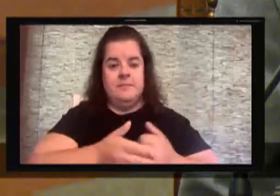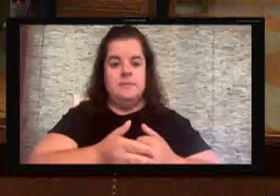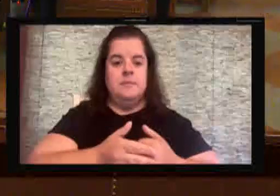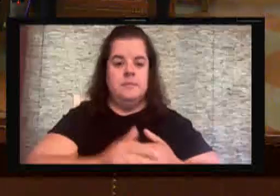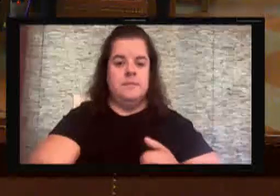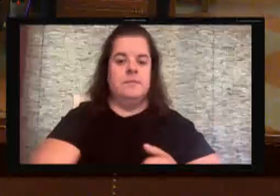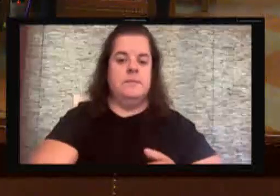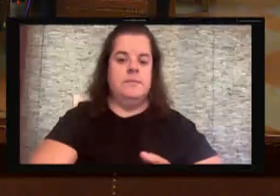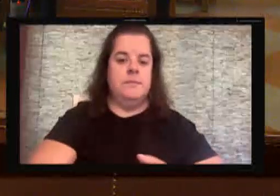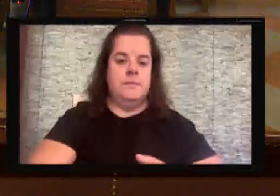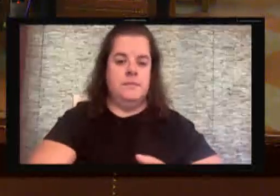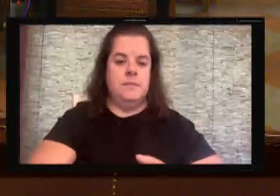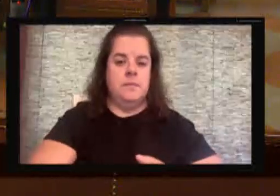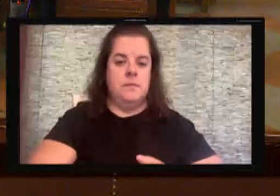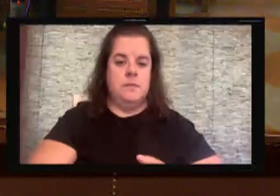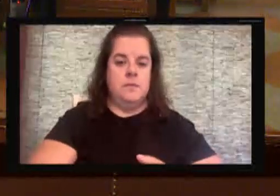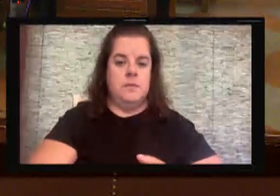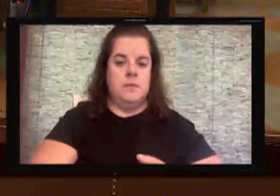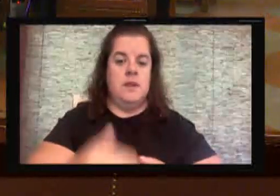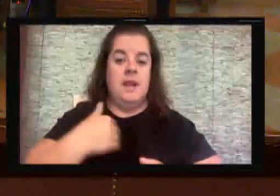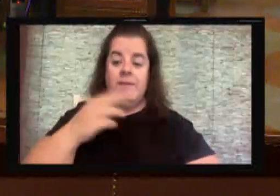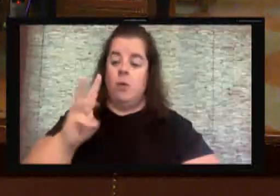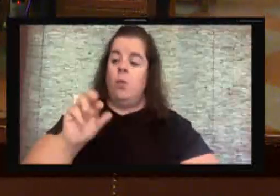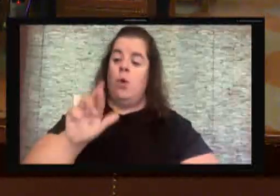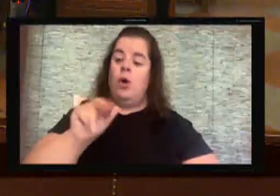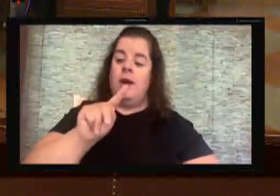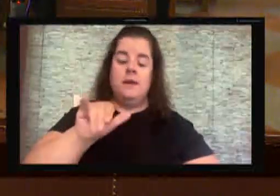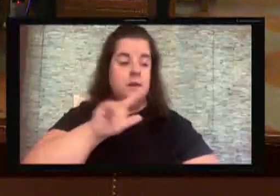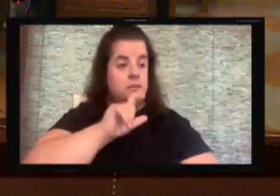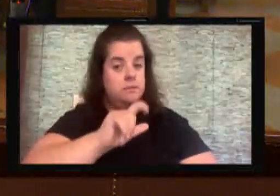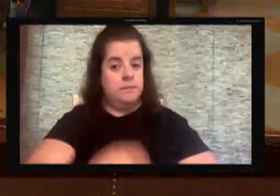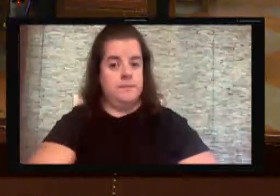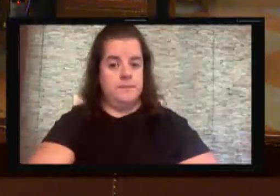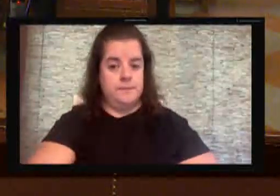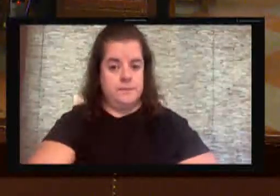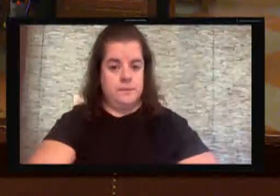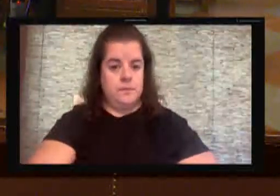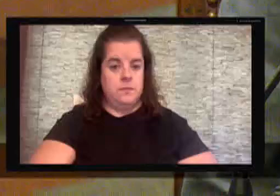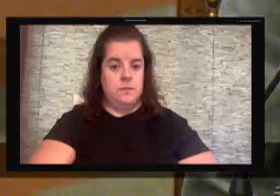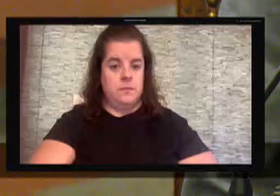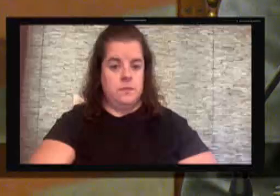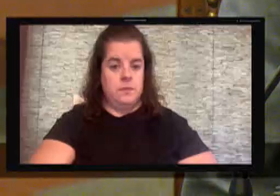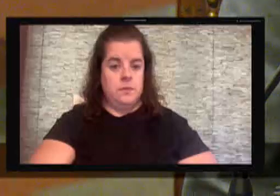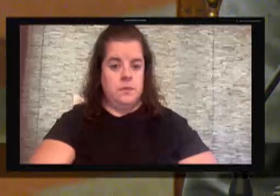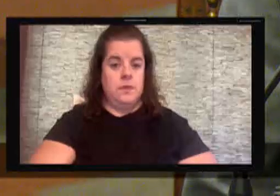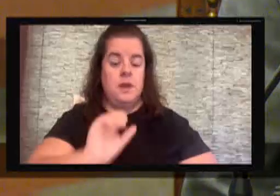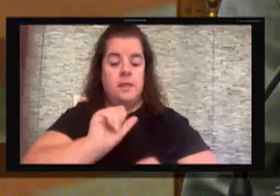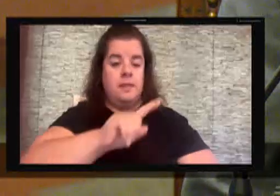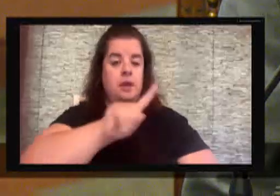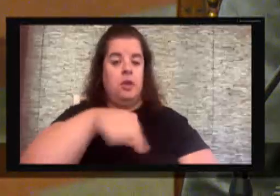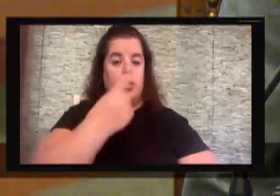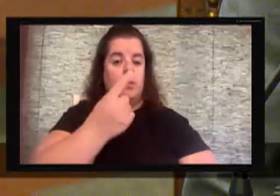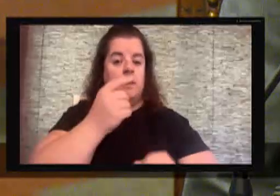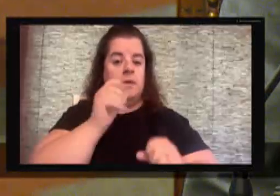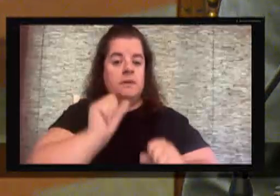Mm-hmm. So there's a warranty? Oh, I'm sorry. Well, they are the only ones that could service the machine, and they offer the warranty.